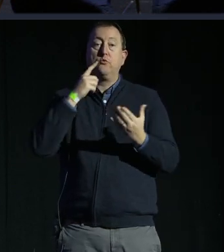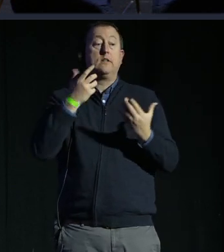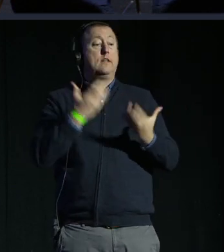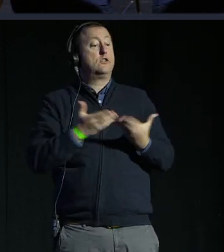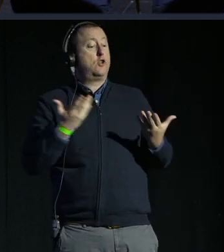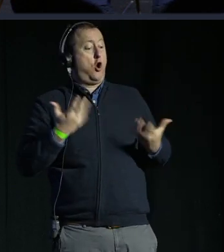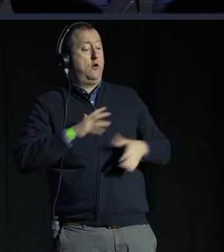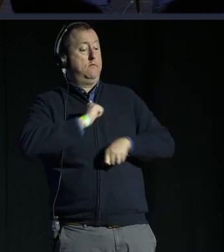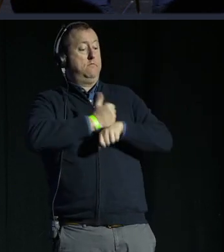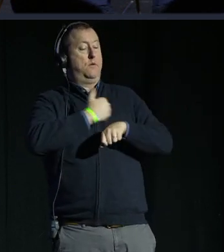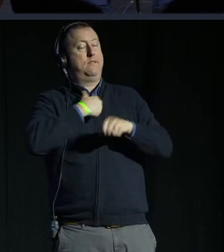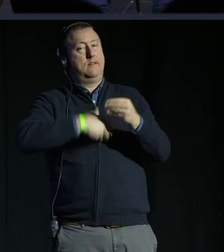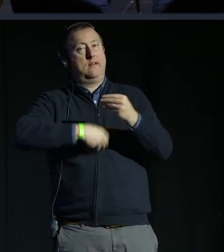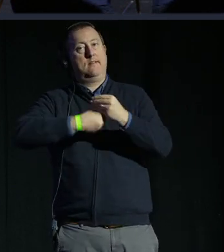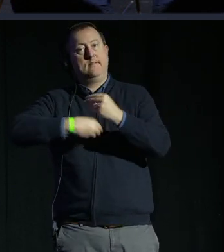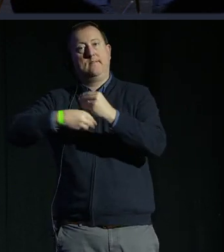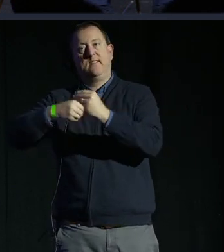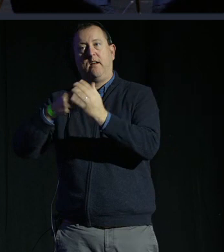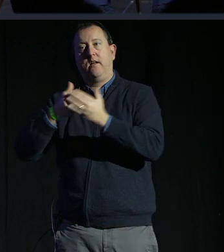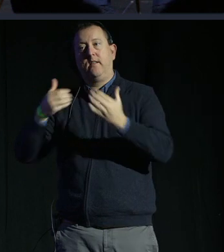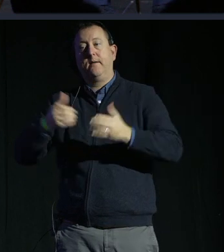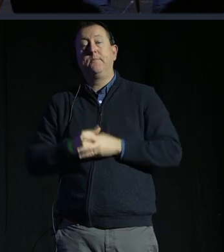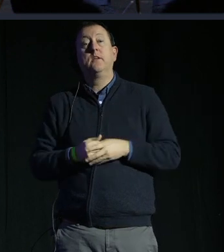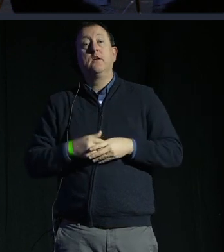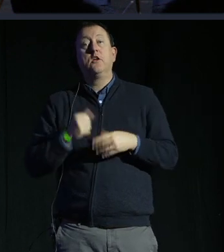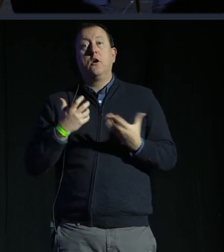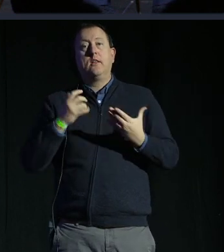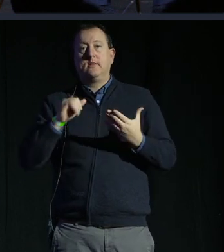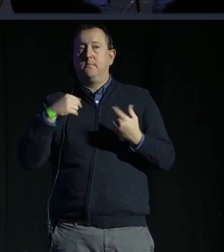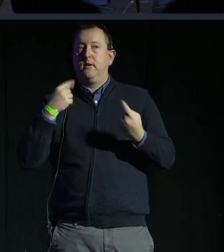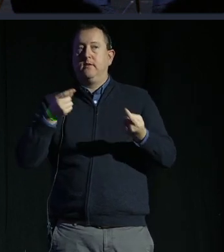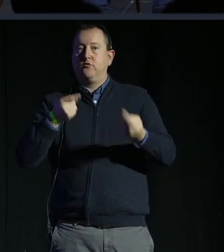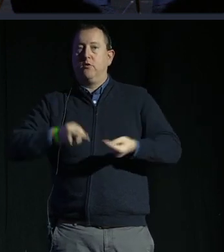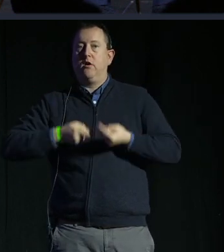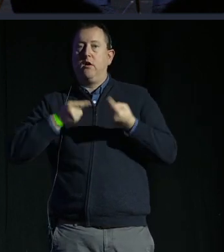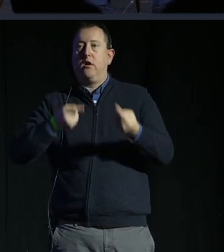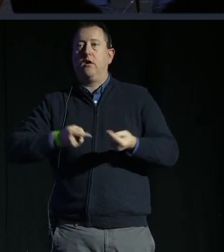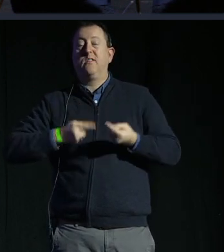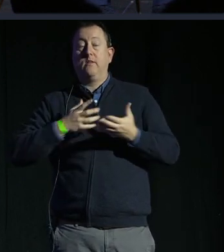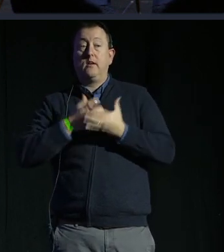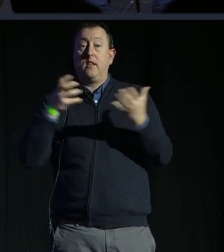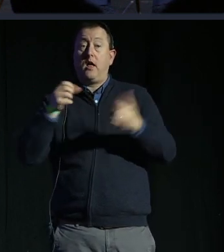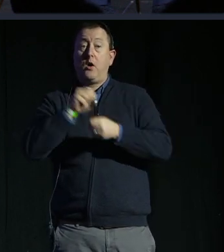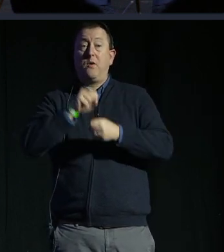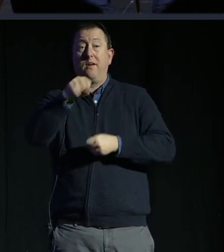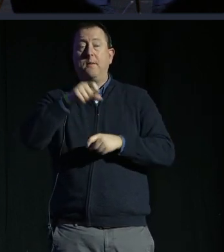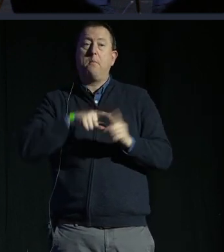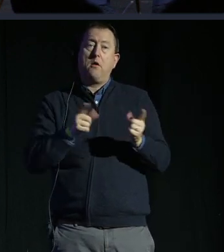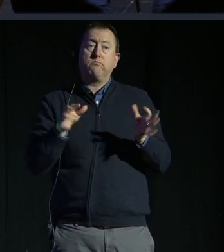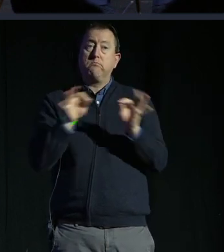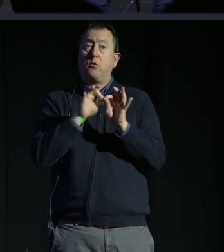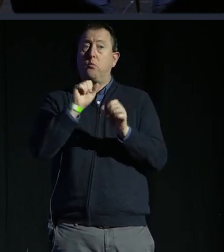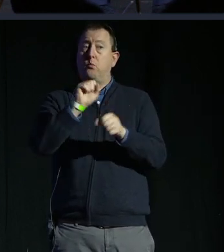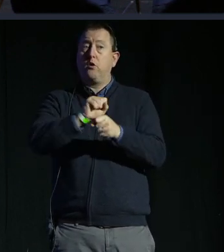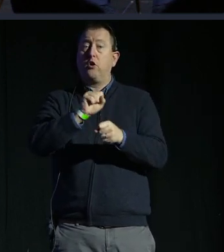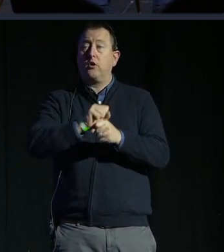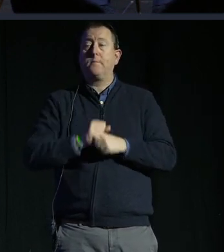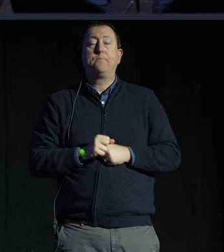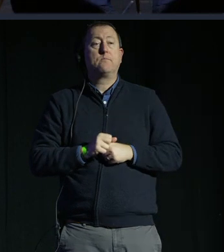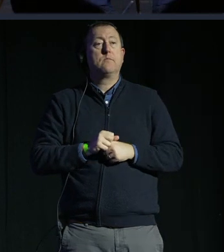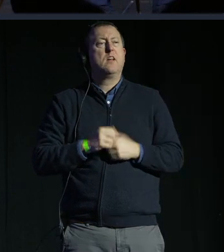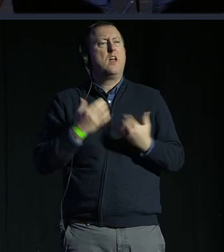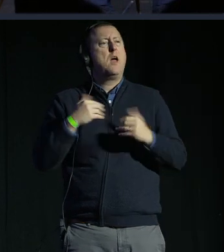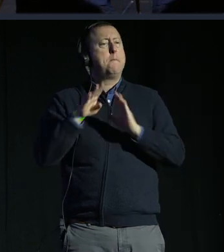existing data that lives in our environment. So really been a struggle and again, a lot of work, but necessary work. Back